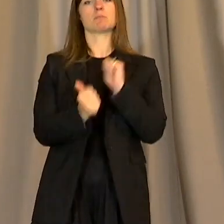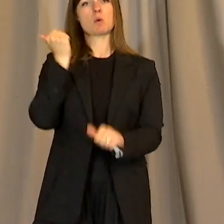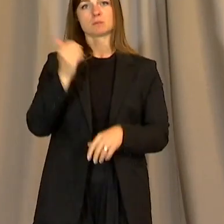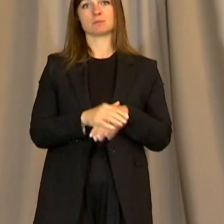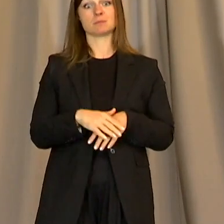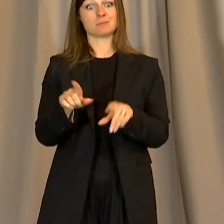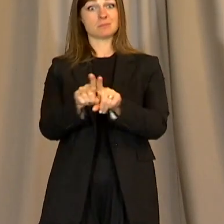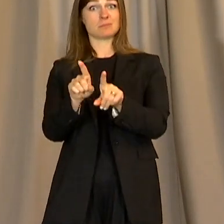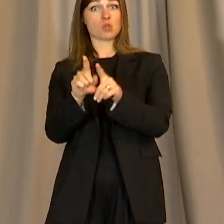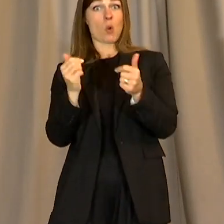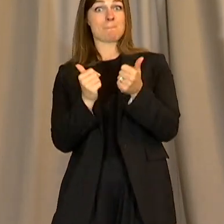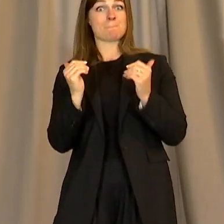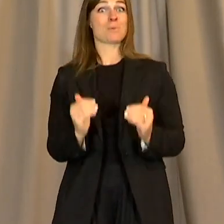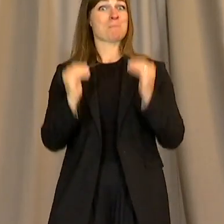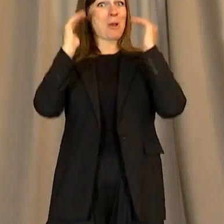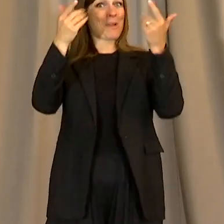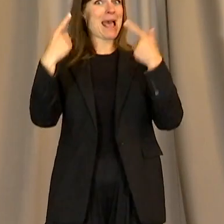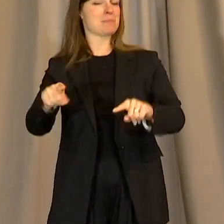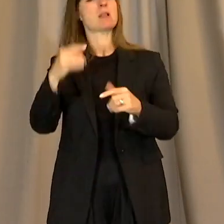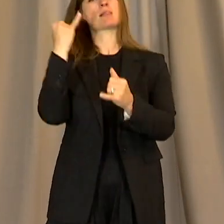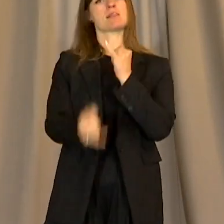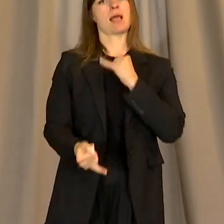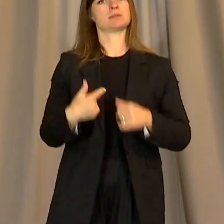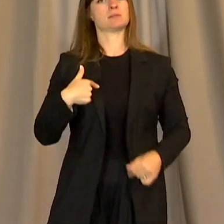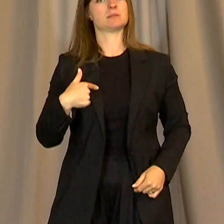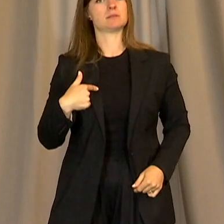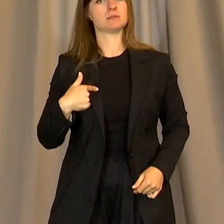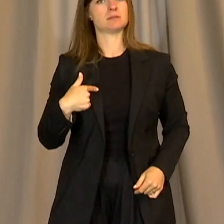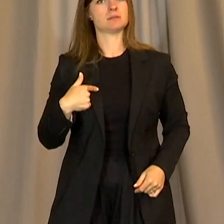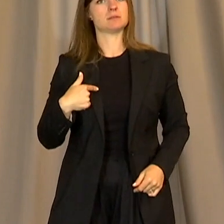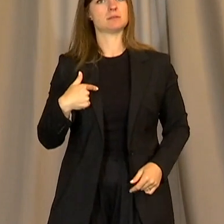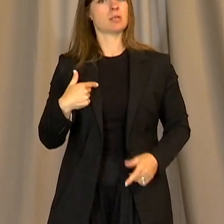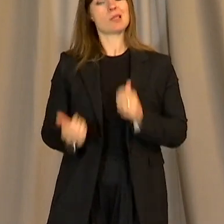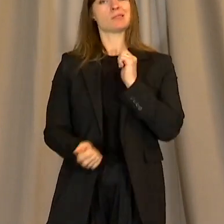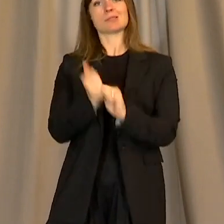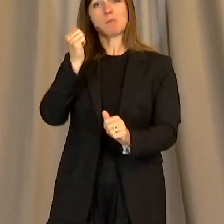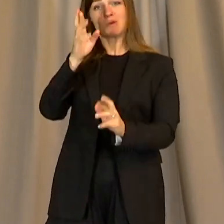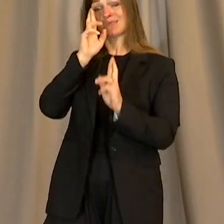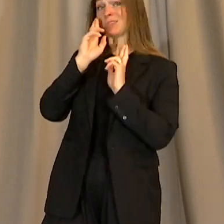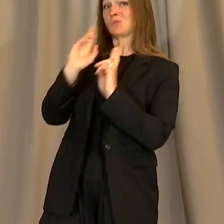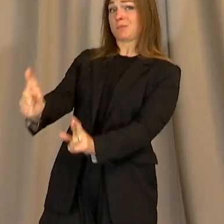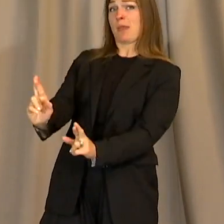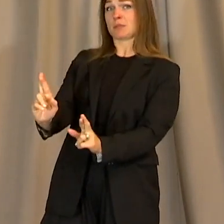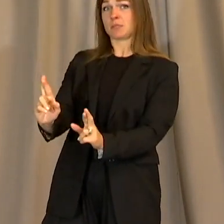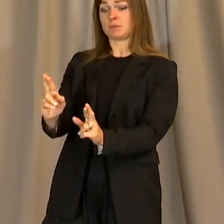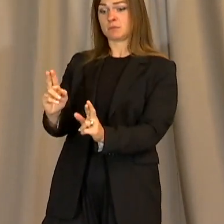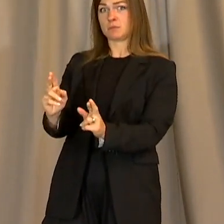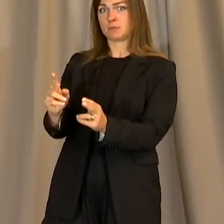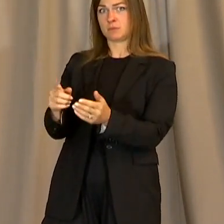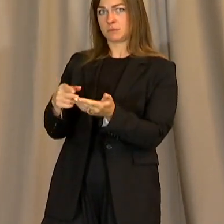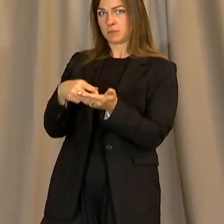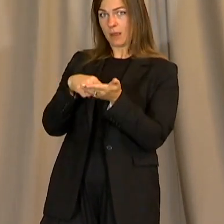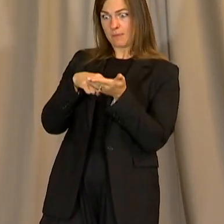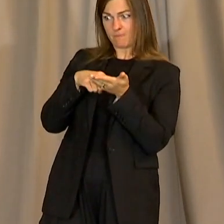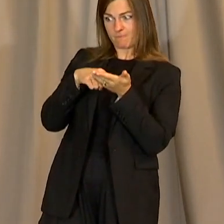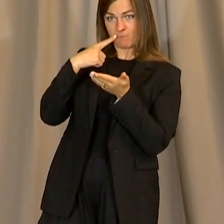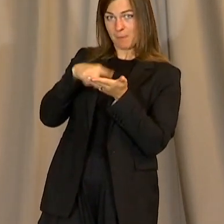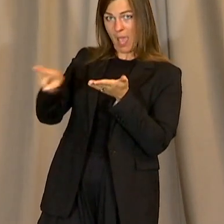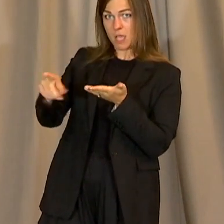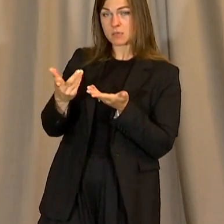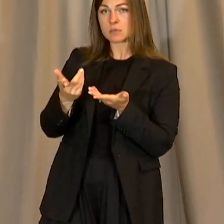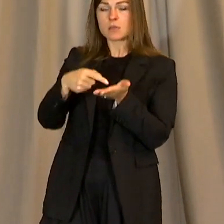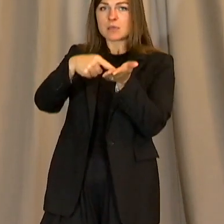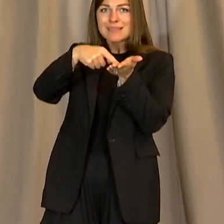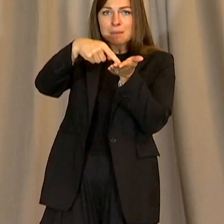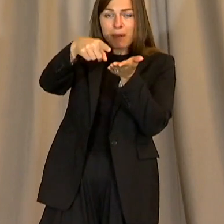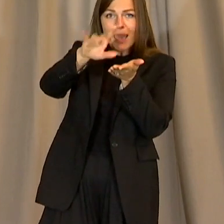promoted into the C-suite, the most disrespected, right, in terms of pay. Part of the pay is